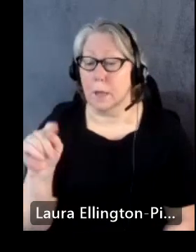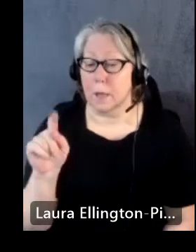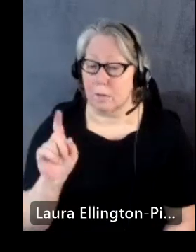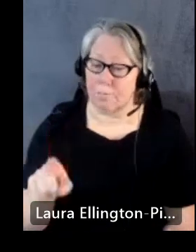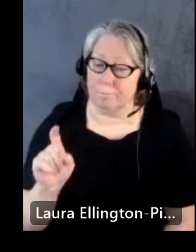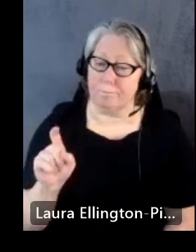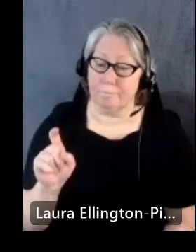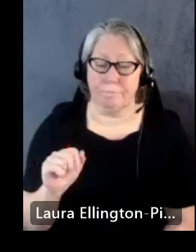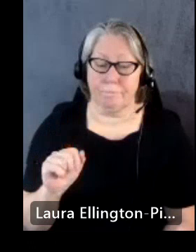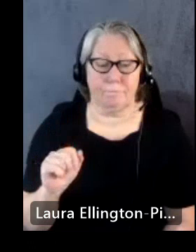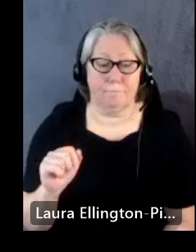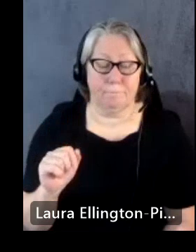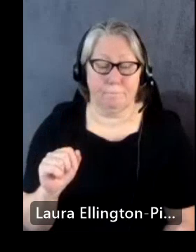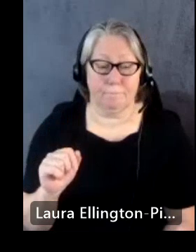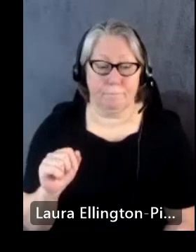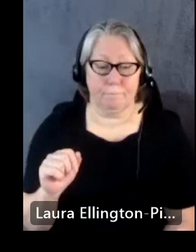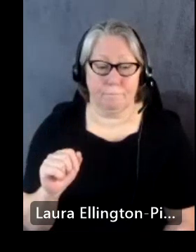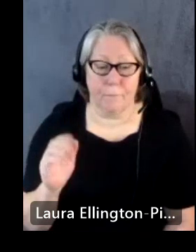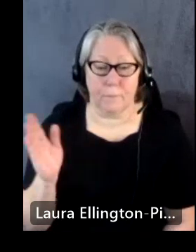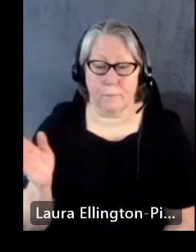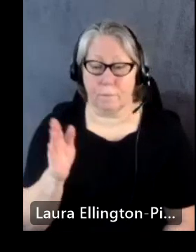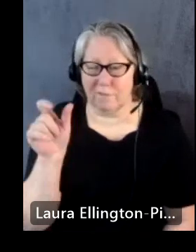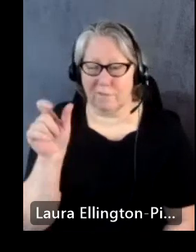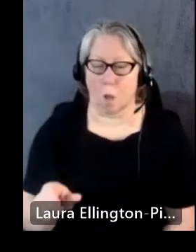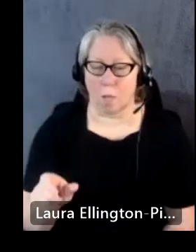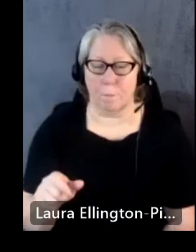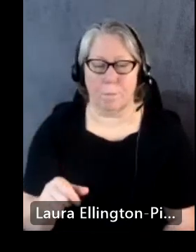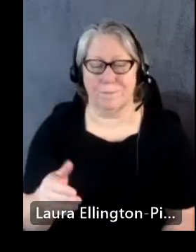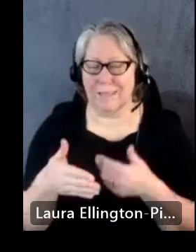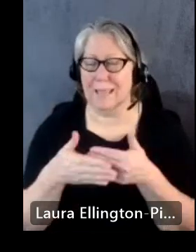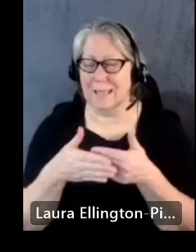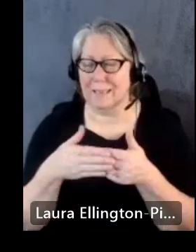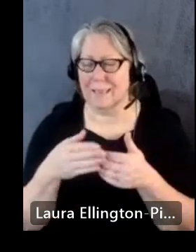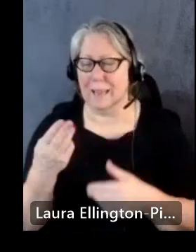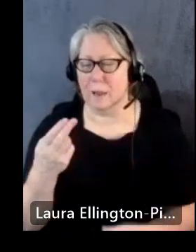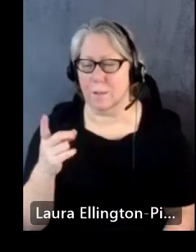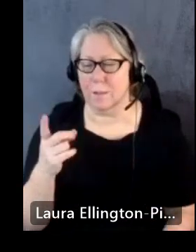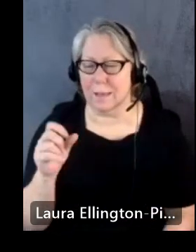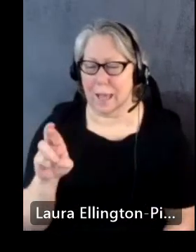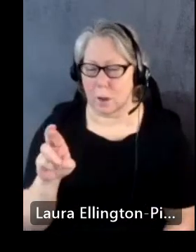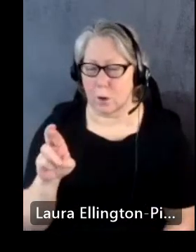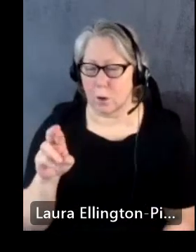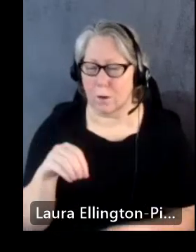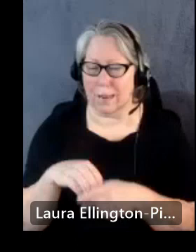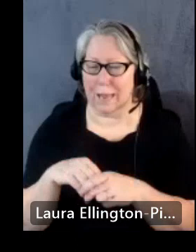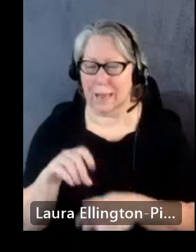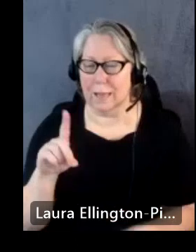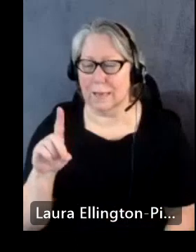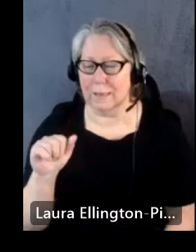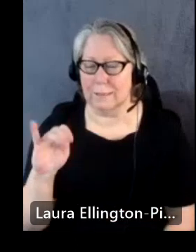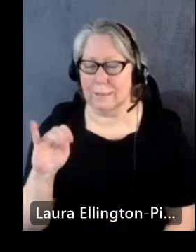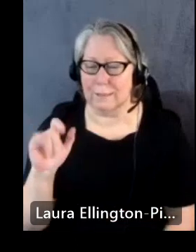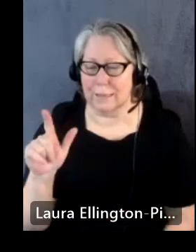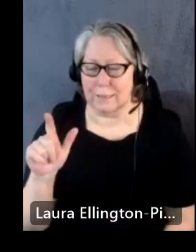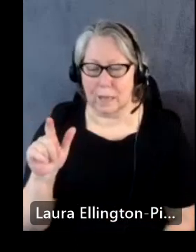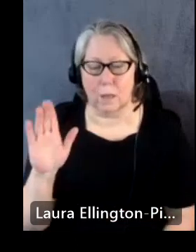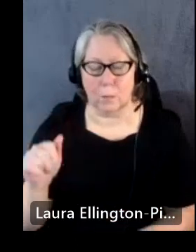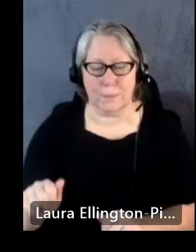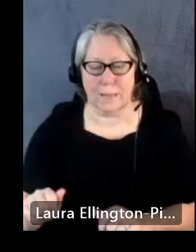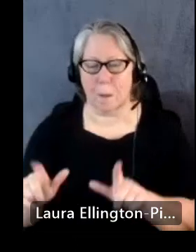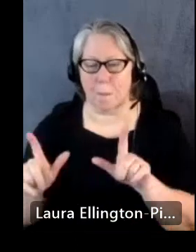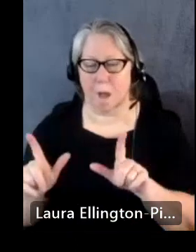So click on the submit, and then yeah, usually it's next to the header and the detail buttons. You'll see a pop-up that'll look kind of like this that you see down here